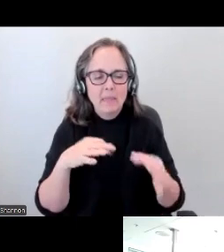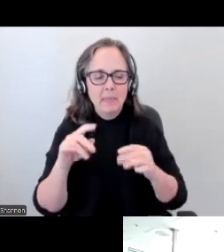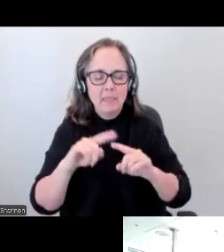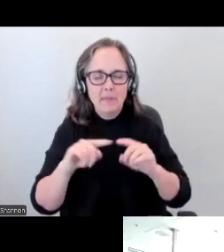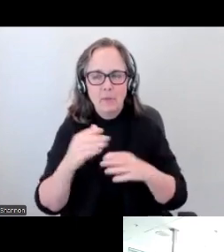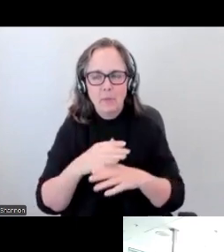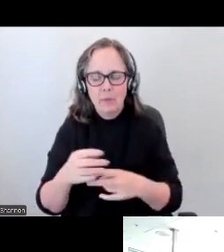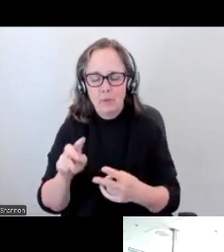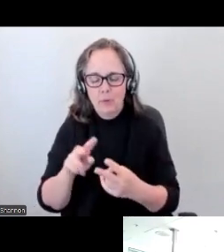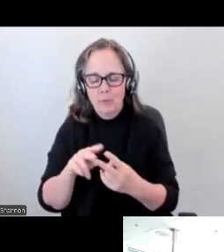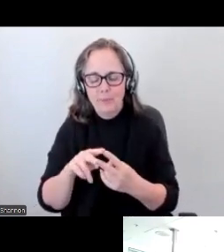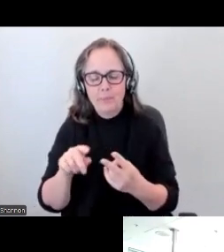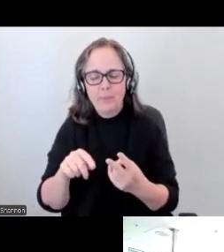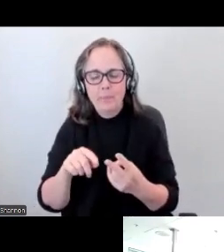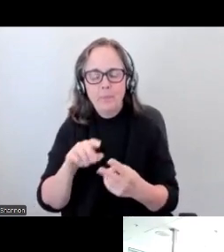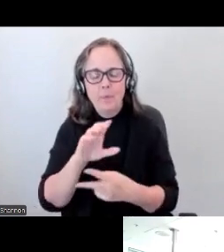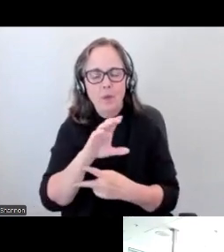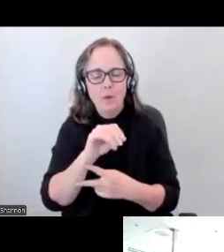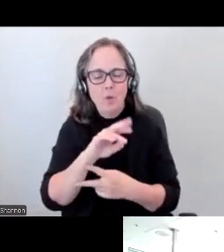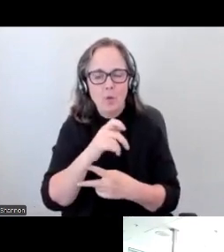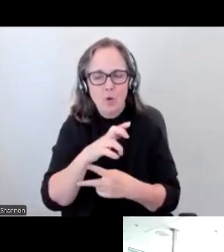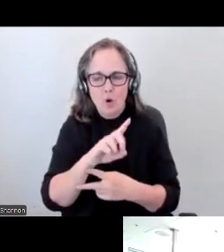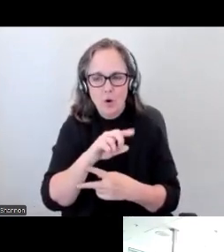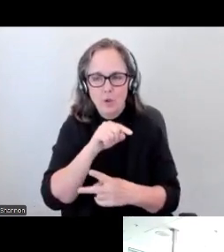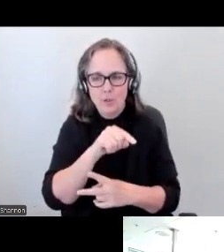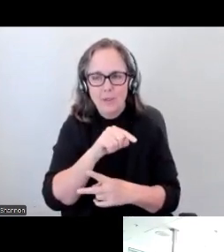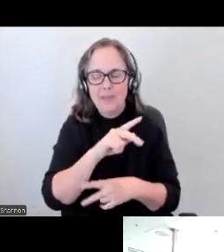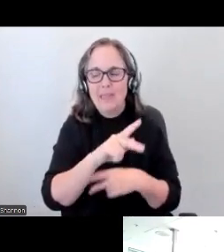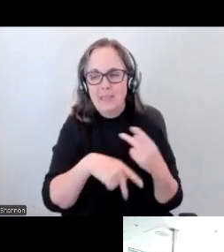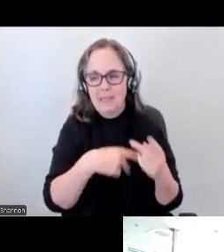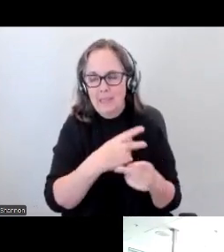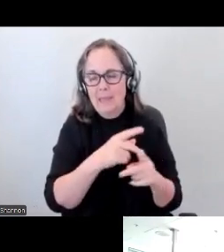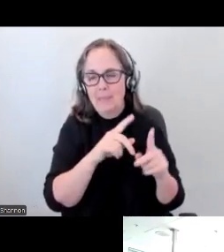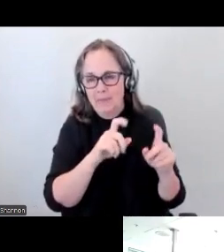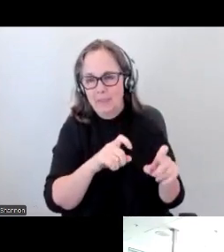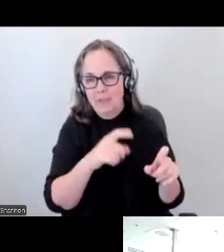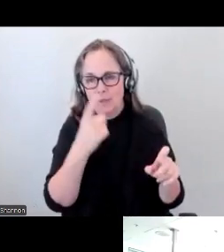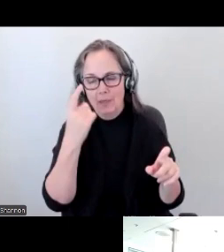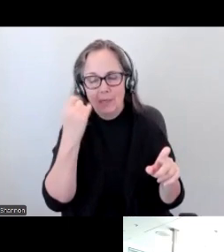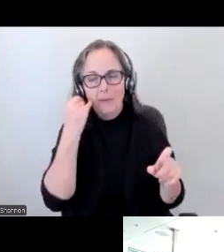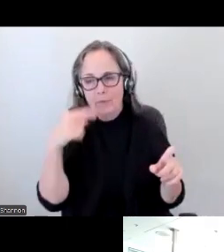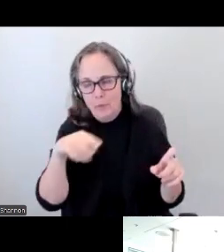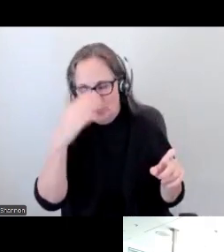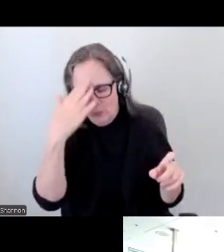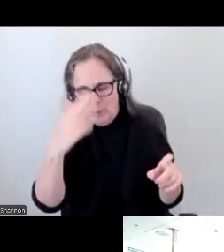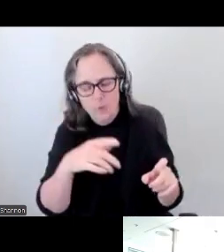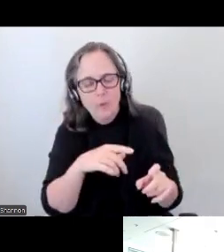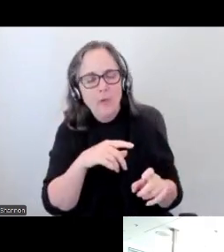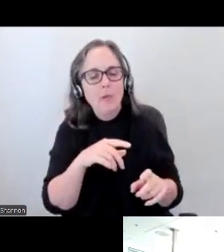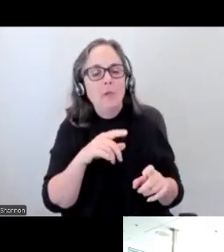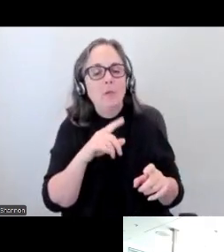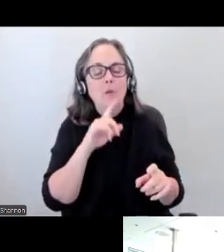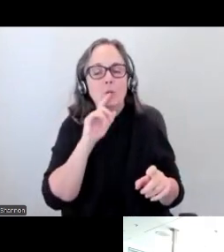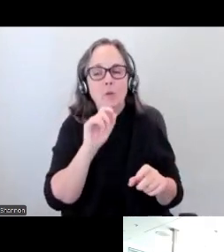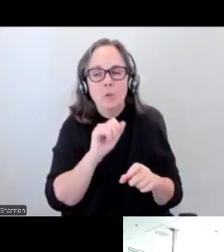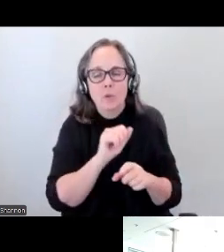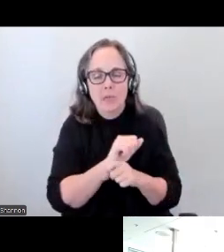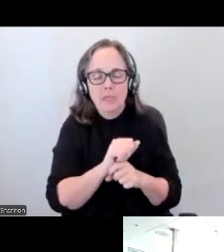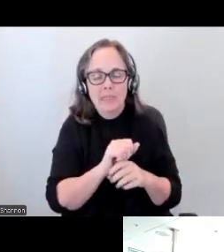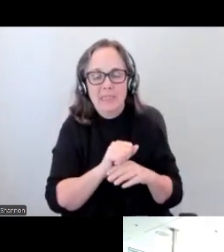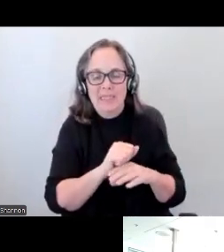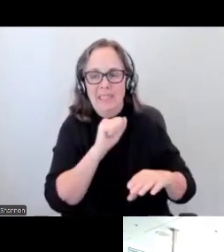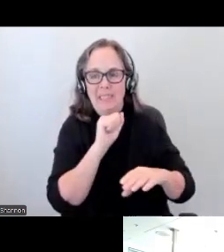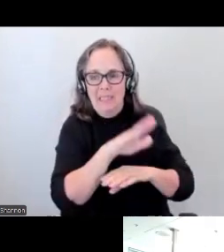between the two, Cologuard is the type of test, for those who may not be familiar with it, where you actually send